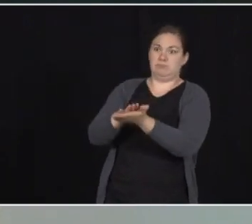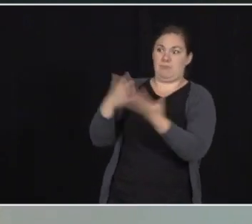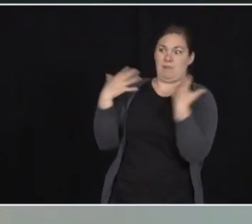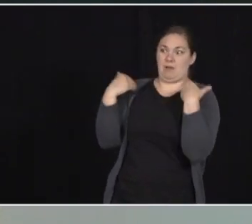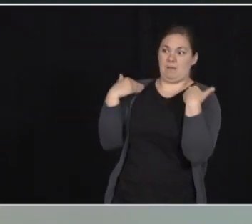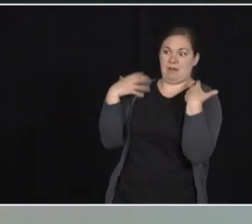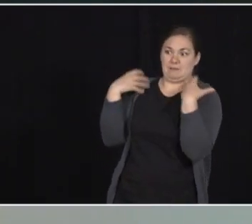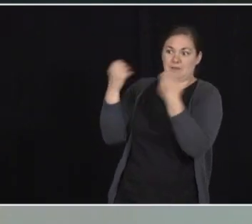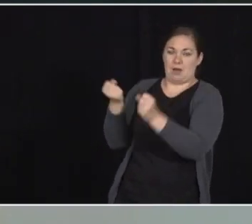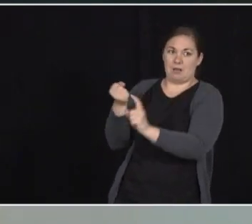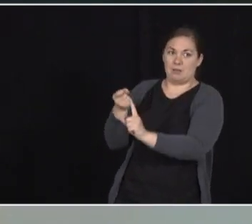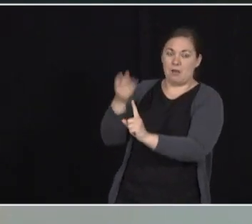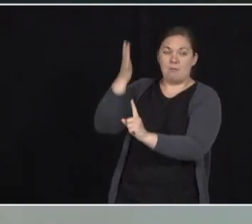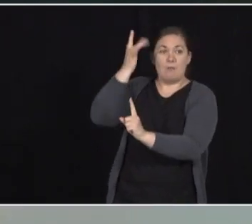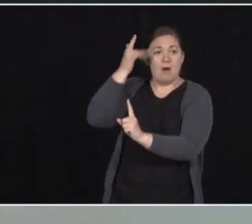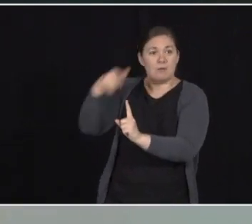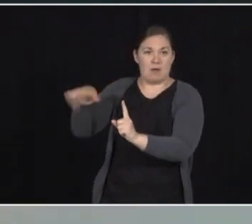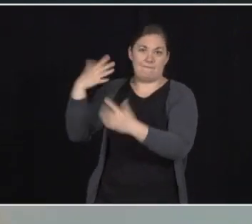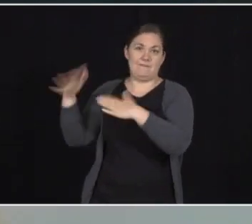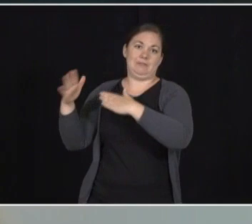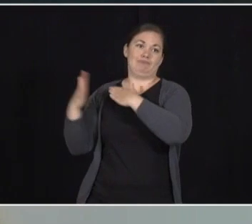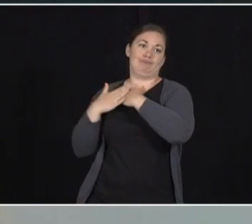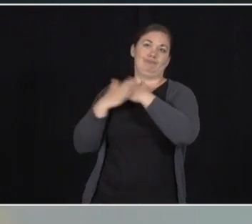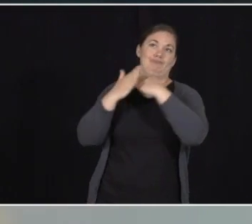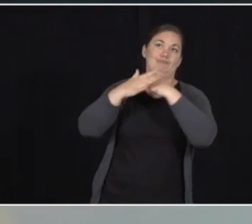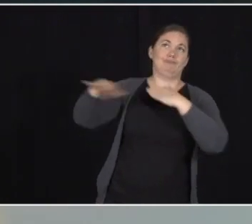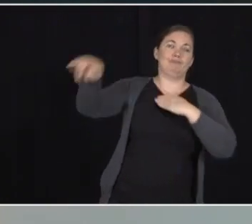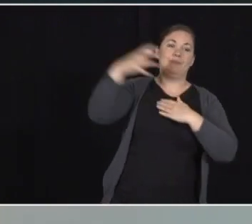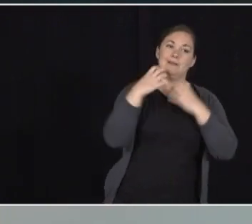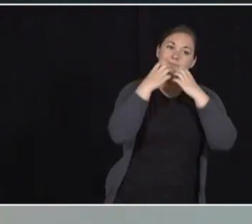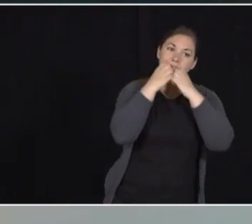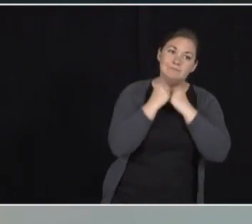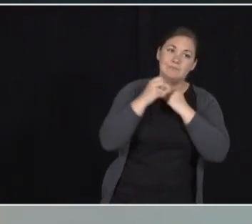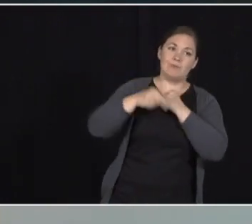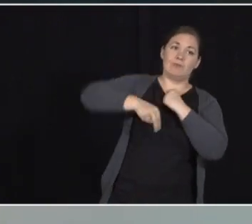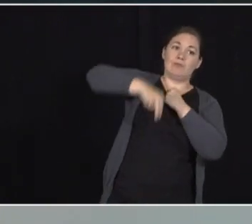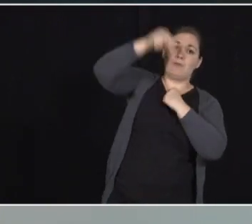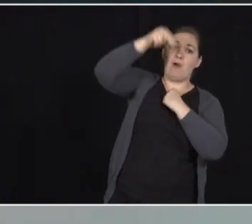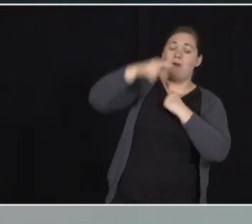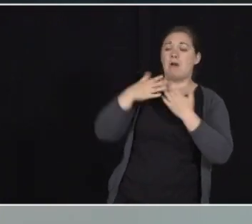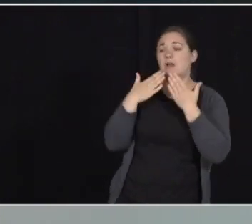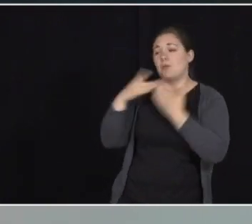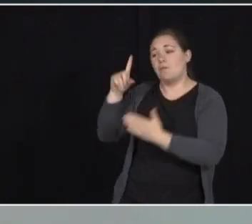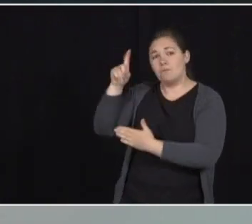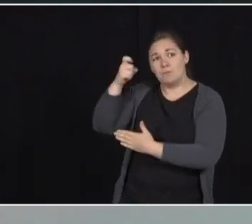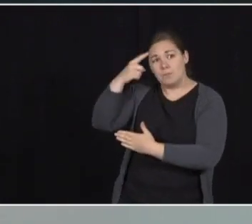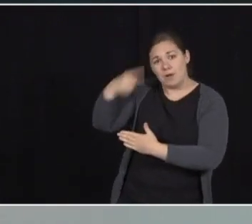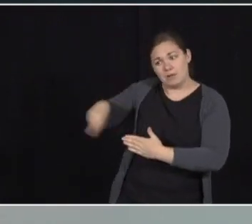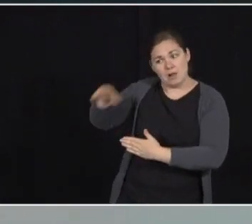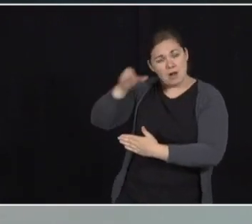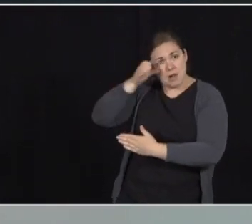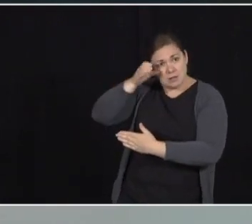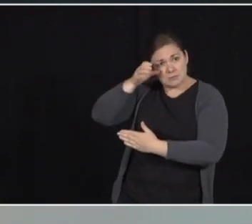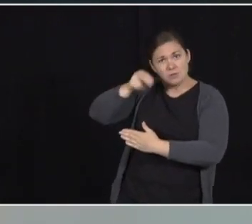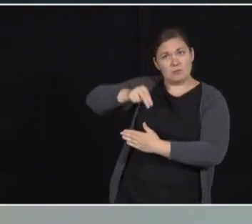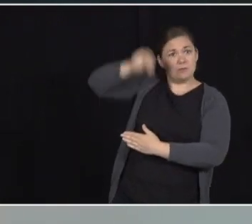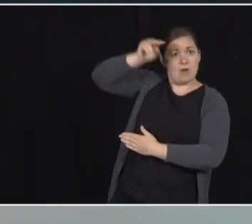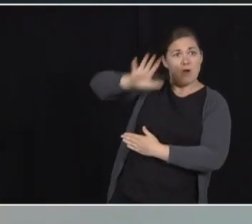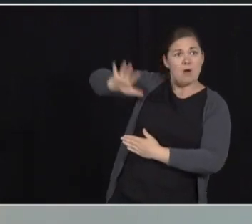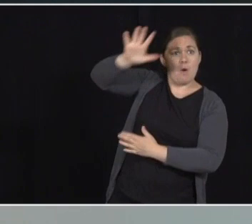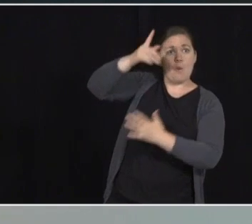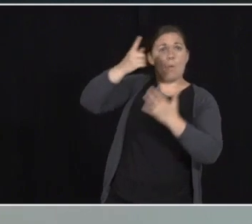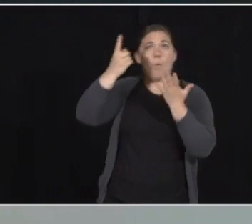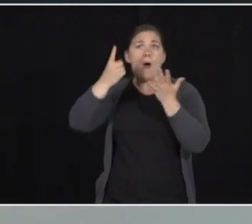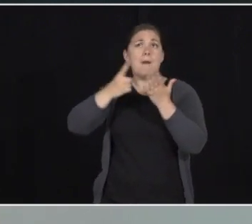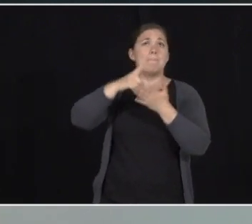communities, and the Premier as well for listening carefully to what would work for us here in northwestern